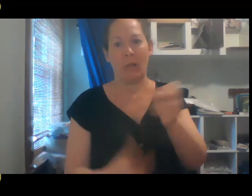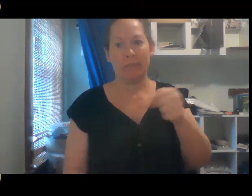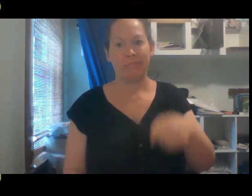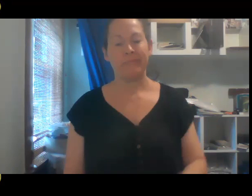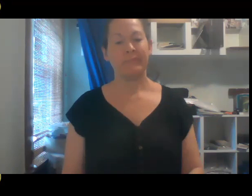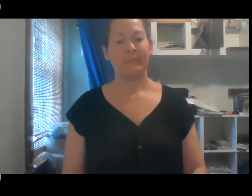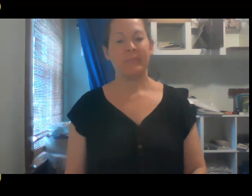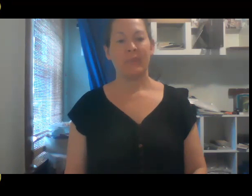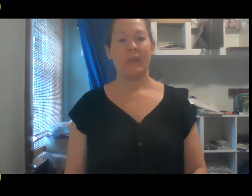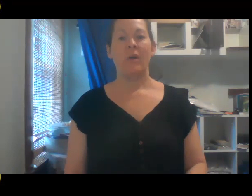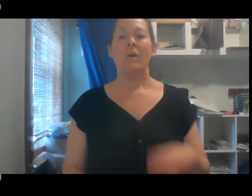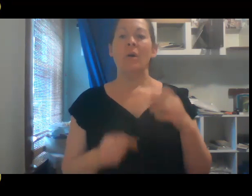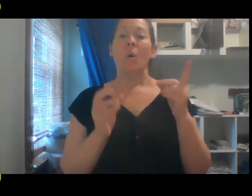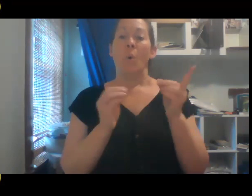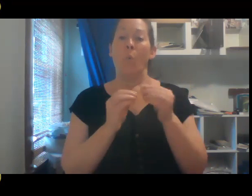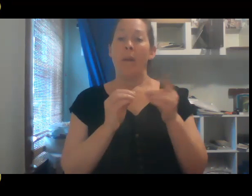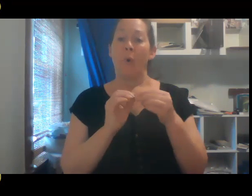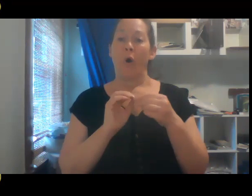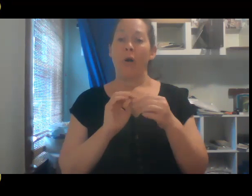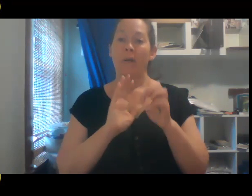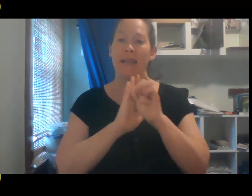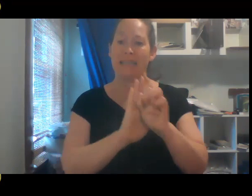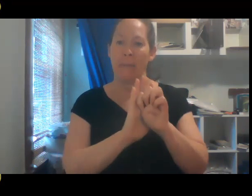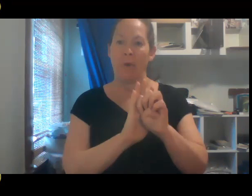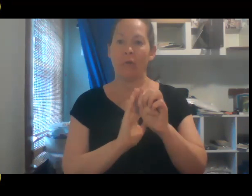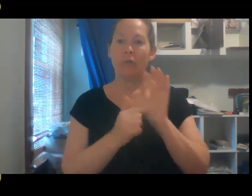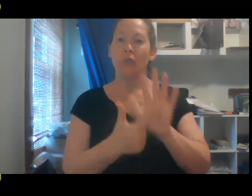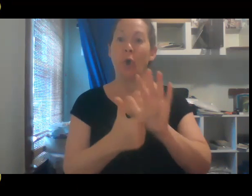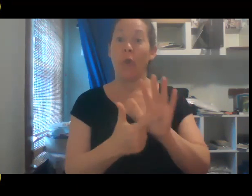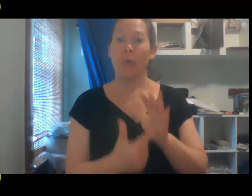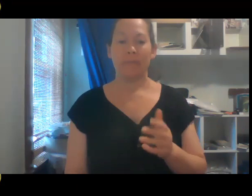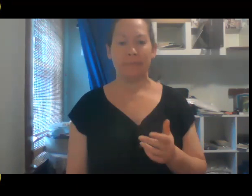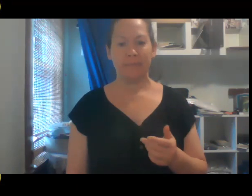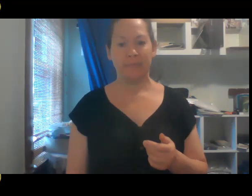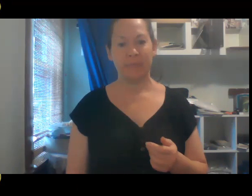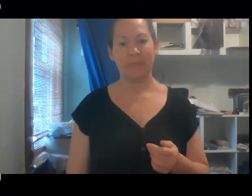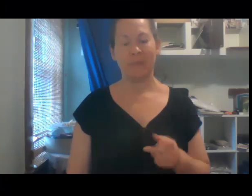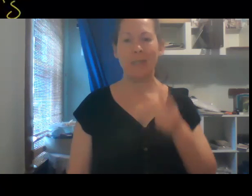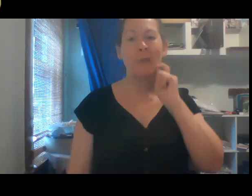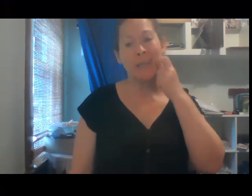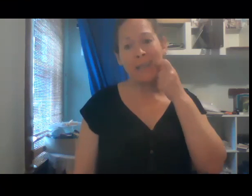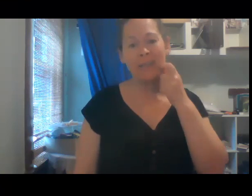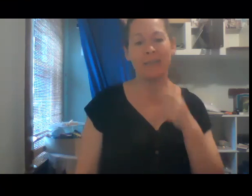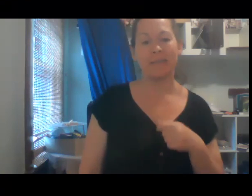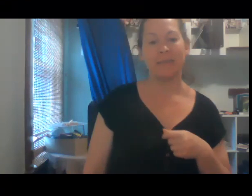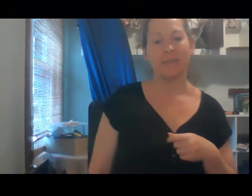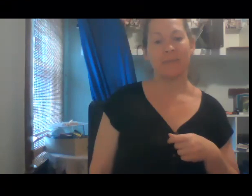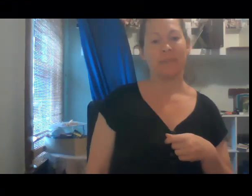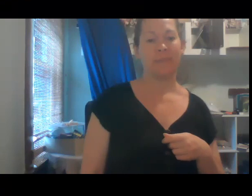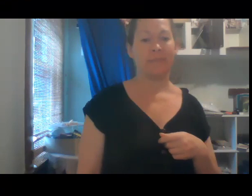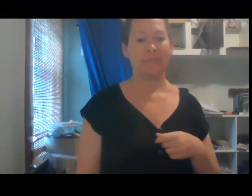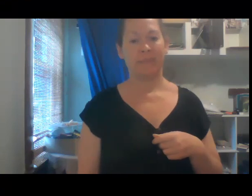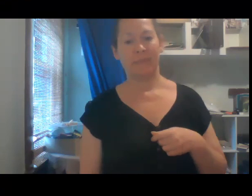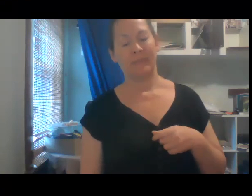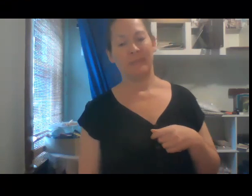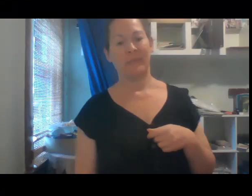I want to show that exponentials get used for. And this is kind of neat. This actually falls from a set of differential